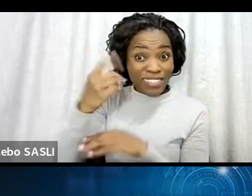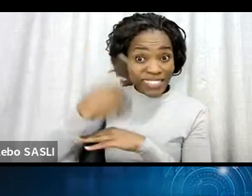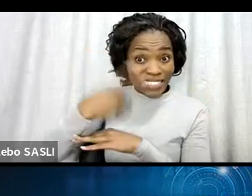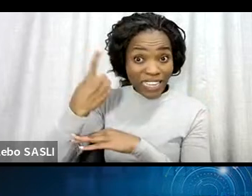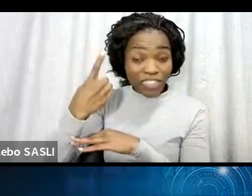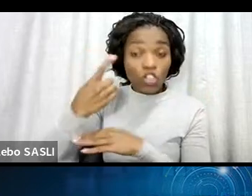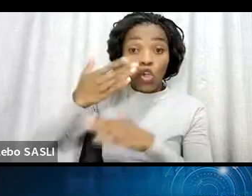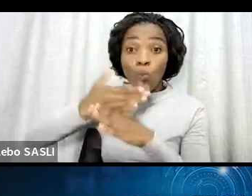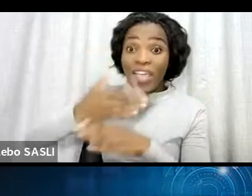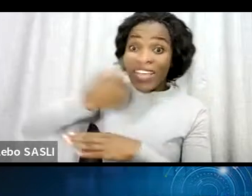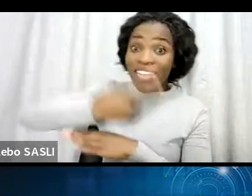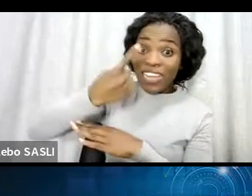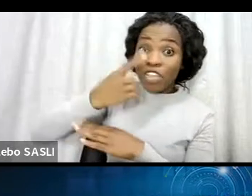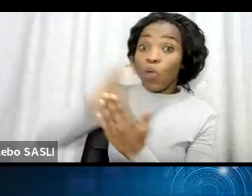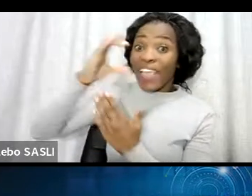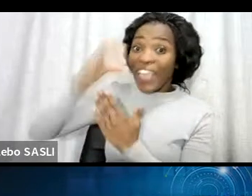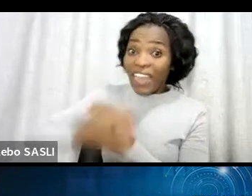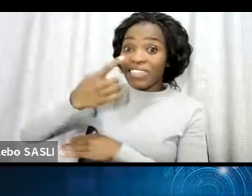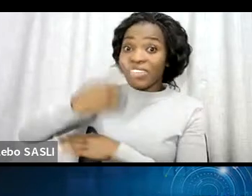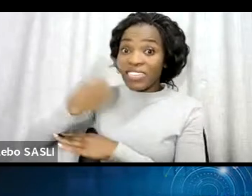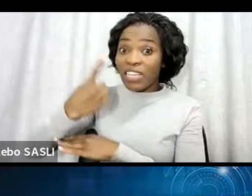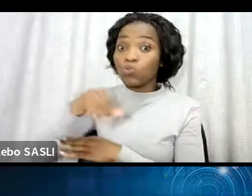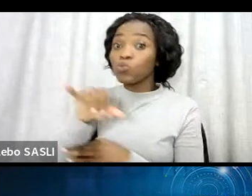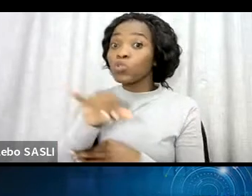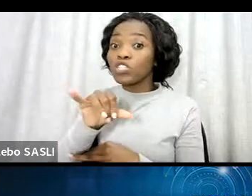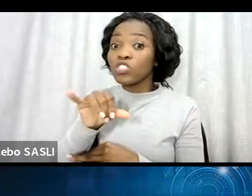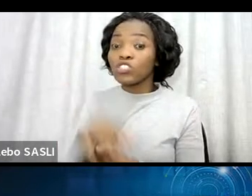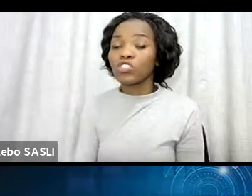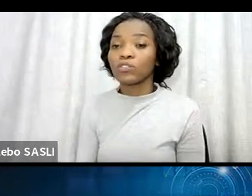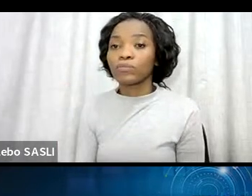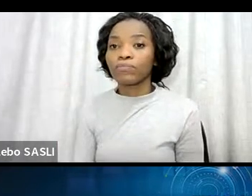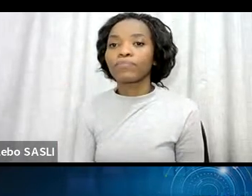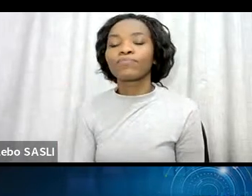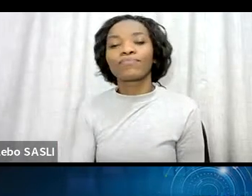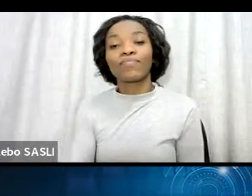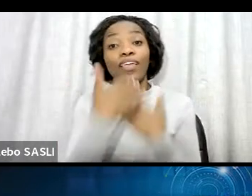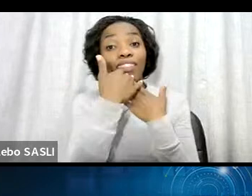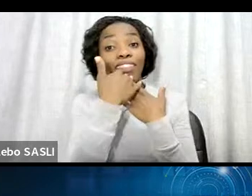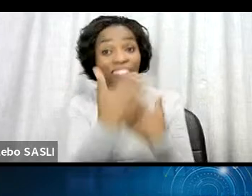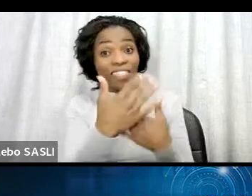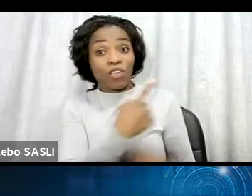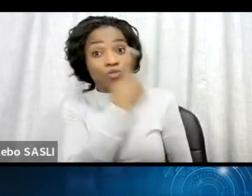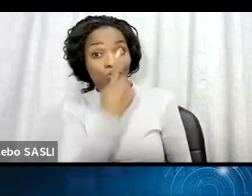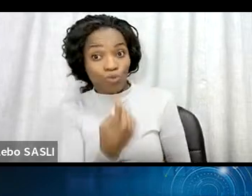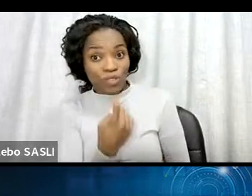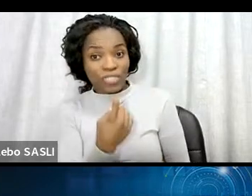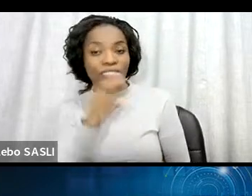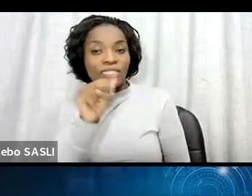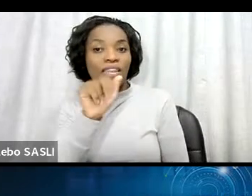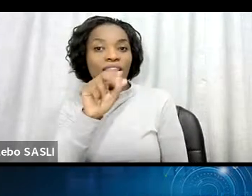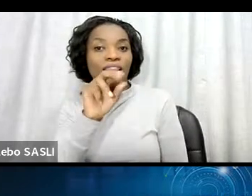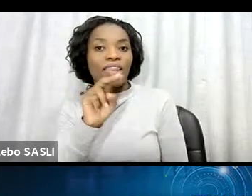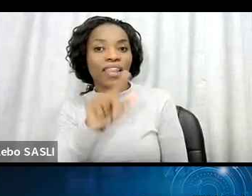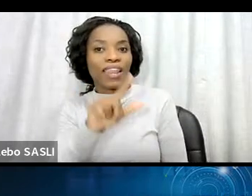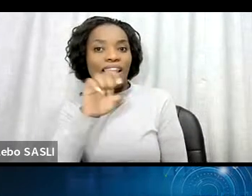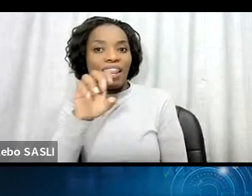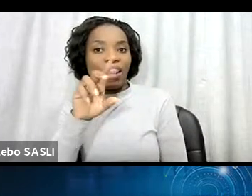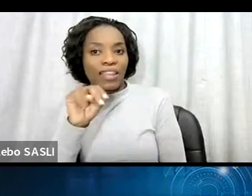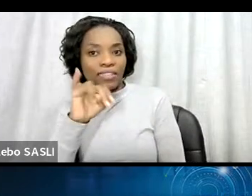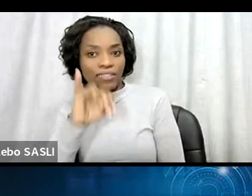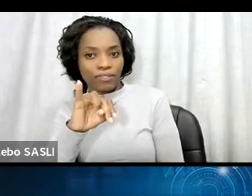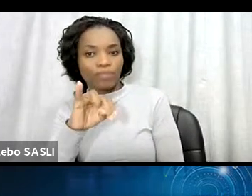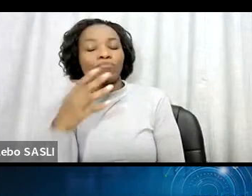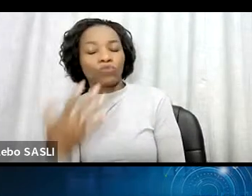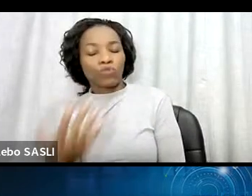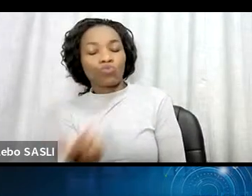or calendar days. Thank you for that question, Nalini. So in terms of the